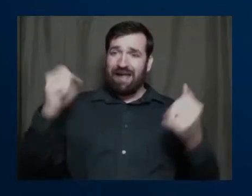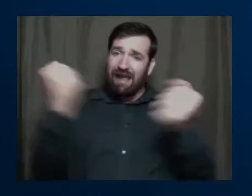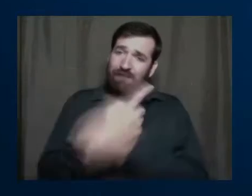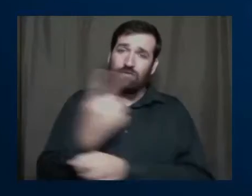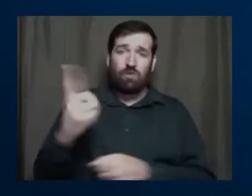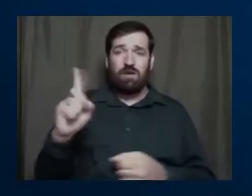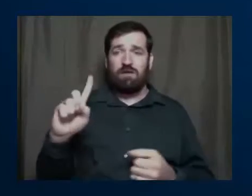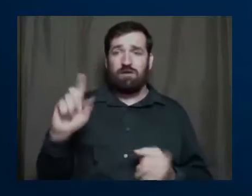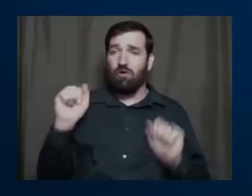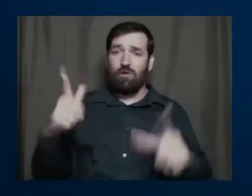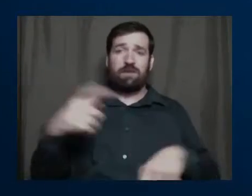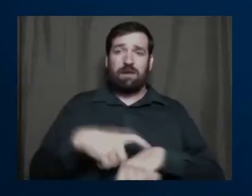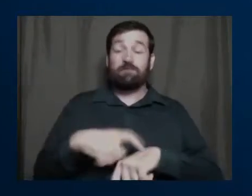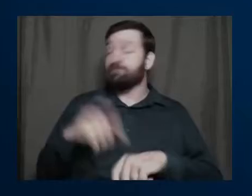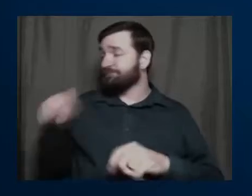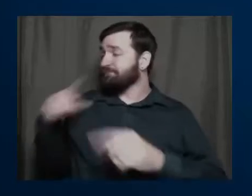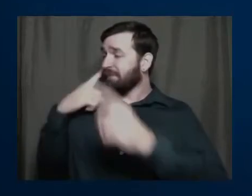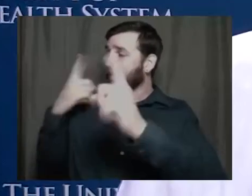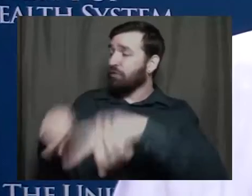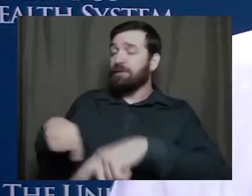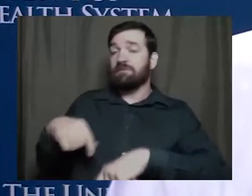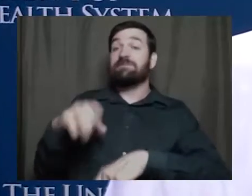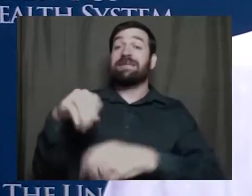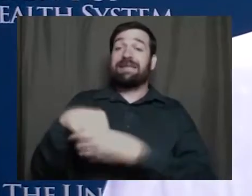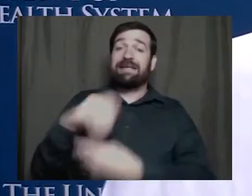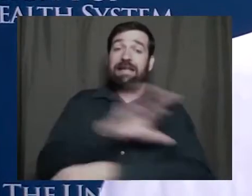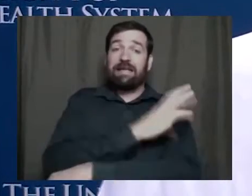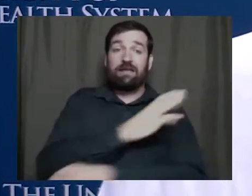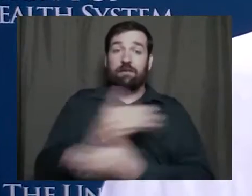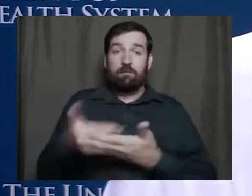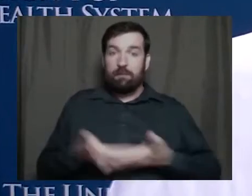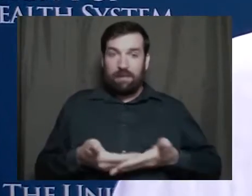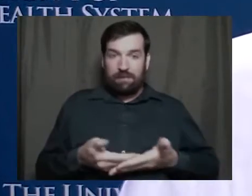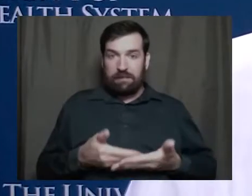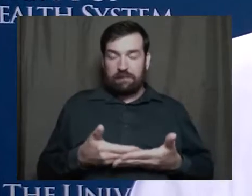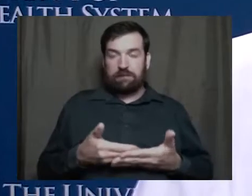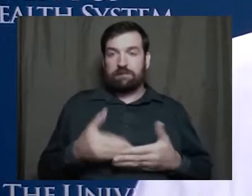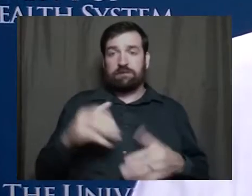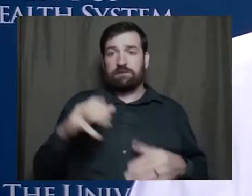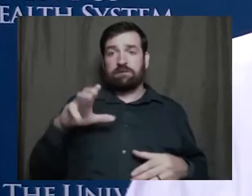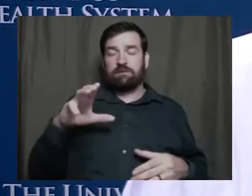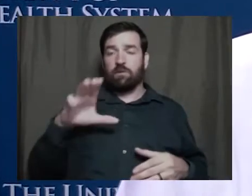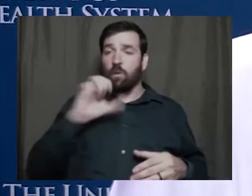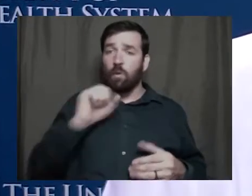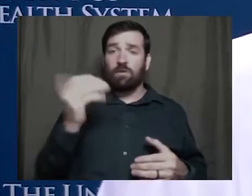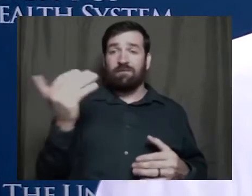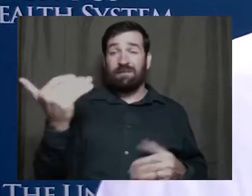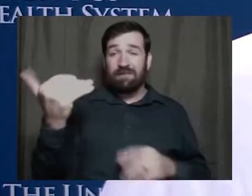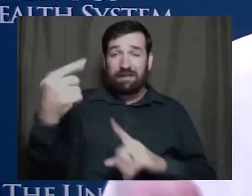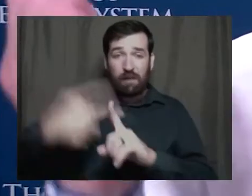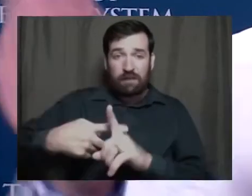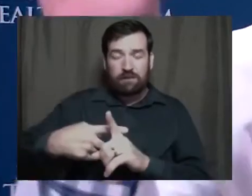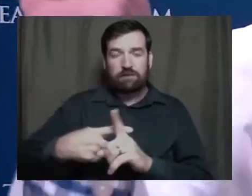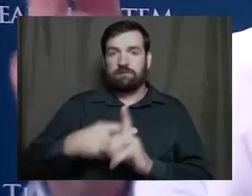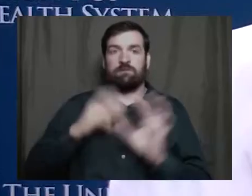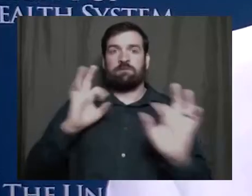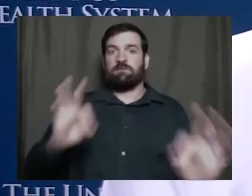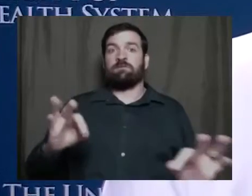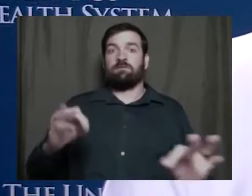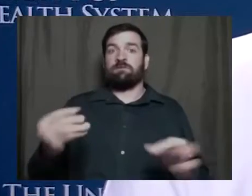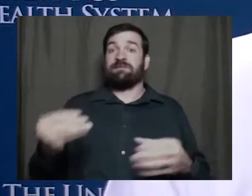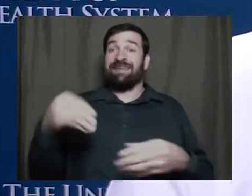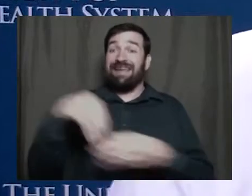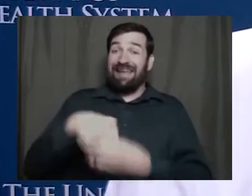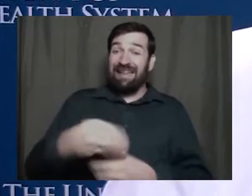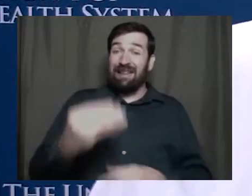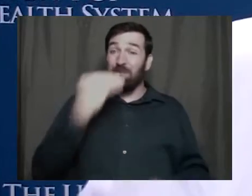no. It's one of those things in clinic where those babies take the little toddler, 15 months, I feel like it's the classic age, put it in their mouth, they take it, they throw it.